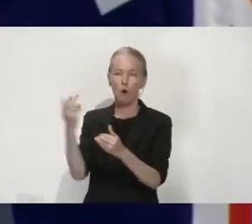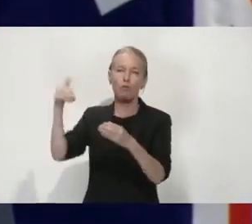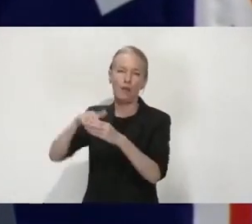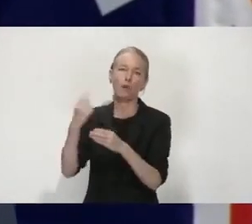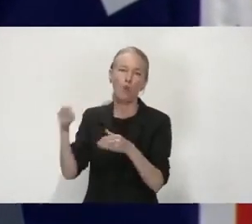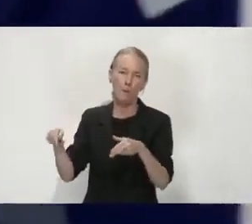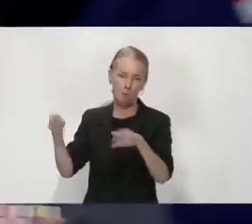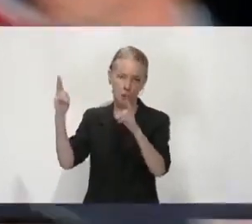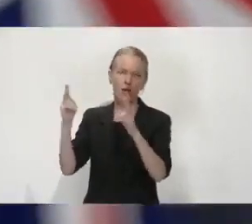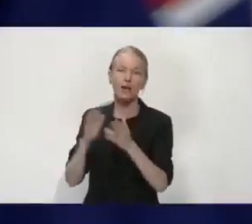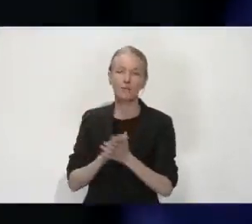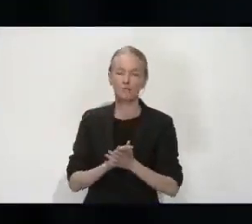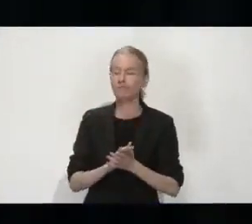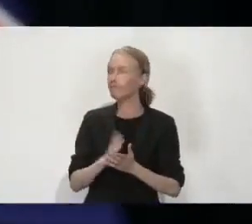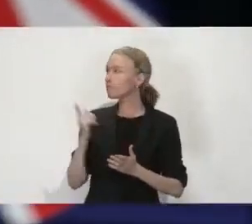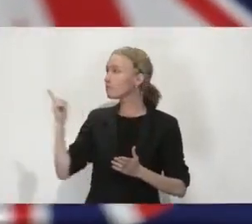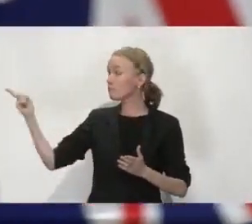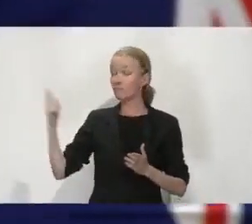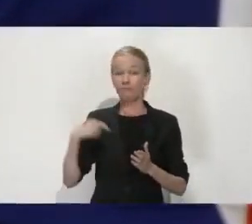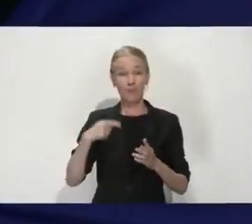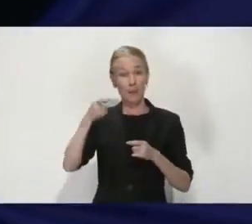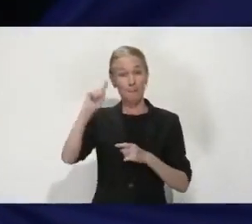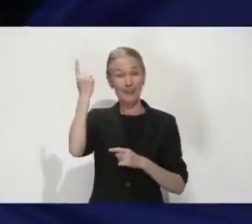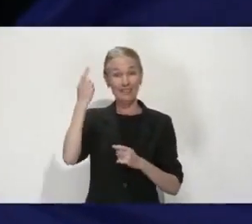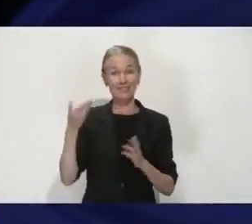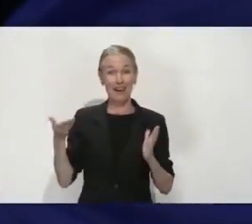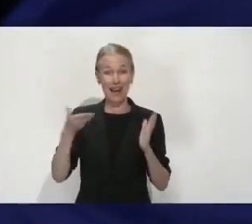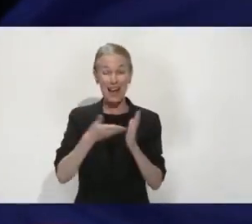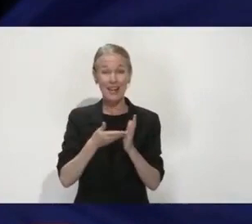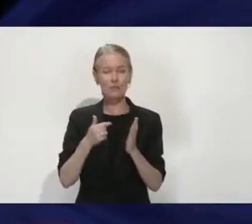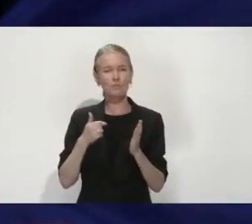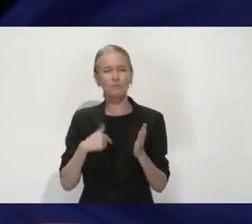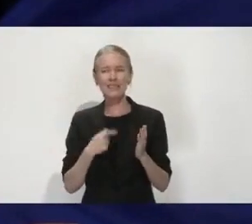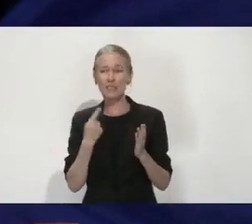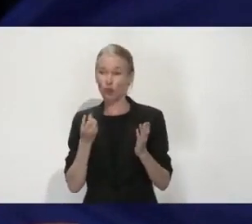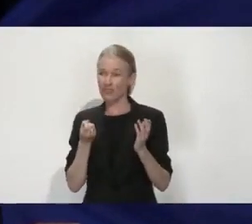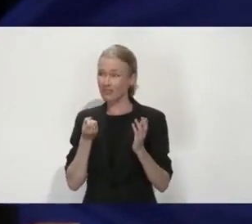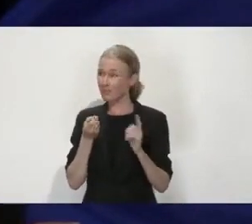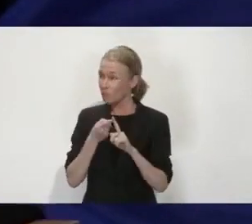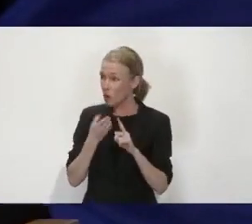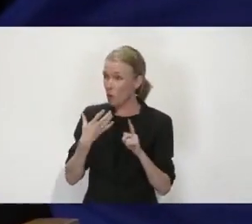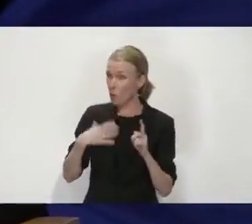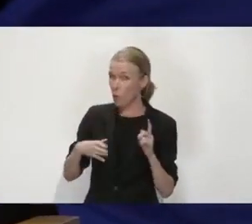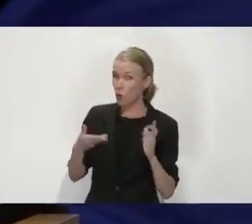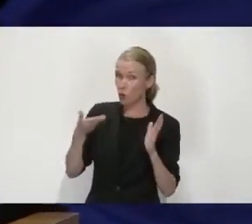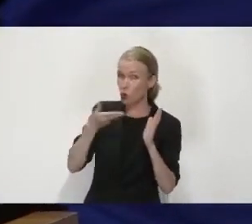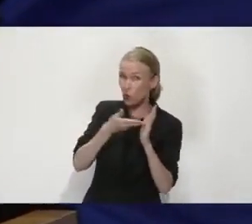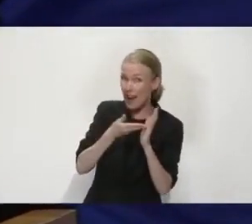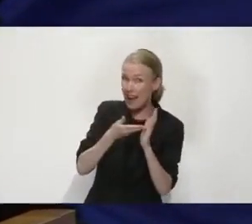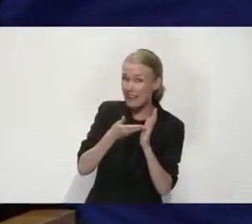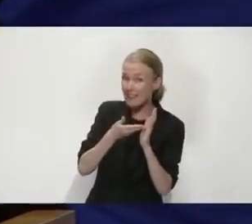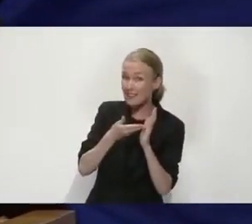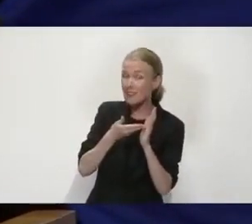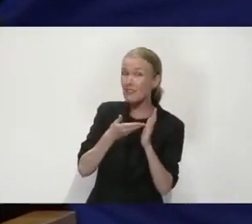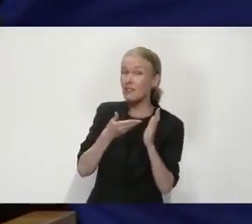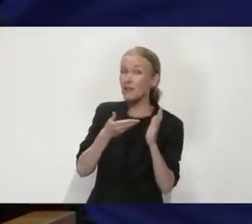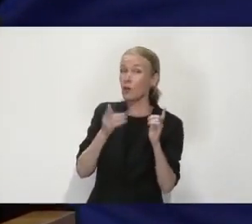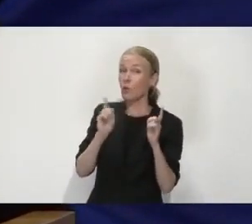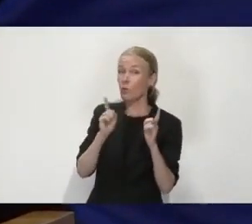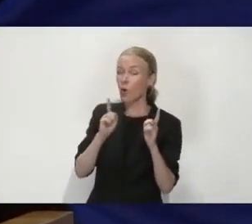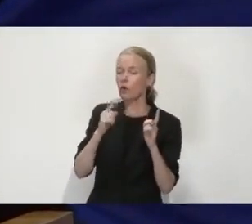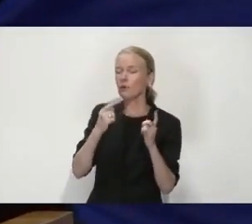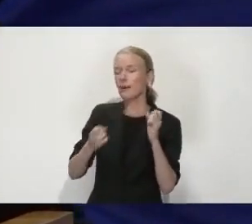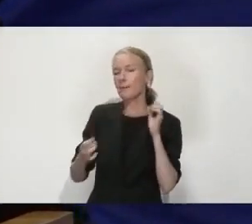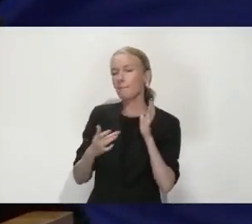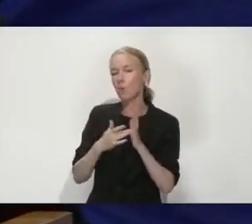Just further to that, there's an important safety element to this, that we do not want to be organising air bridges for known COVID